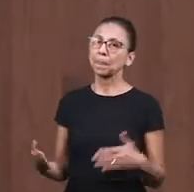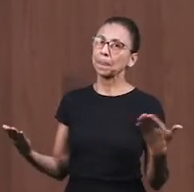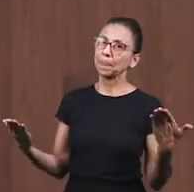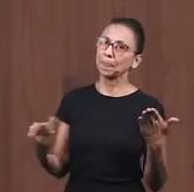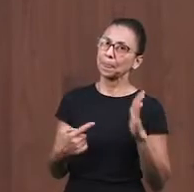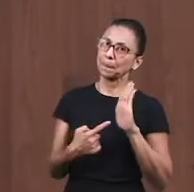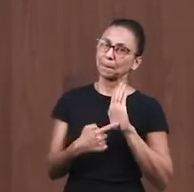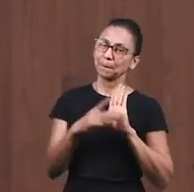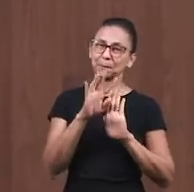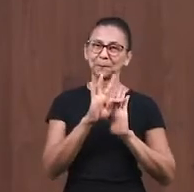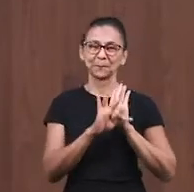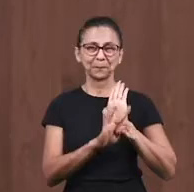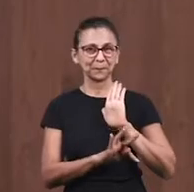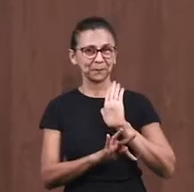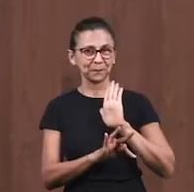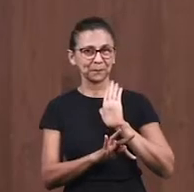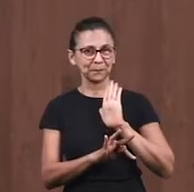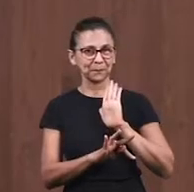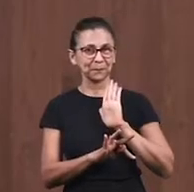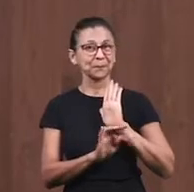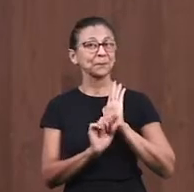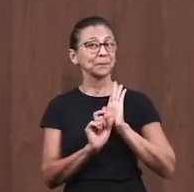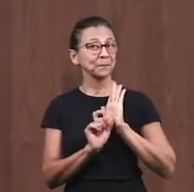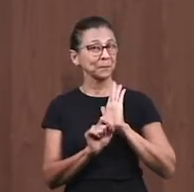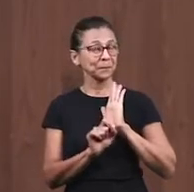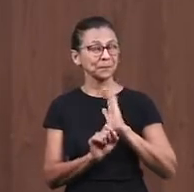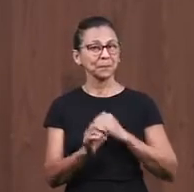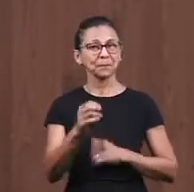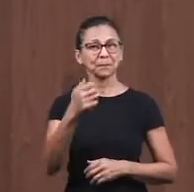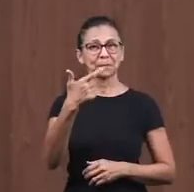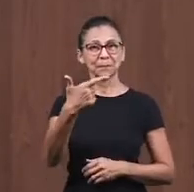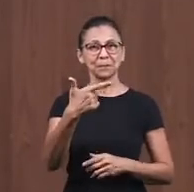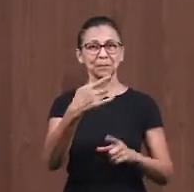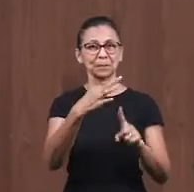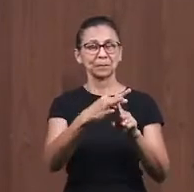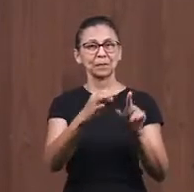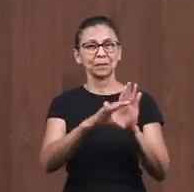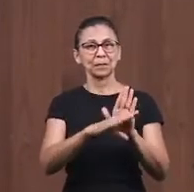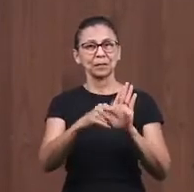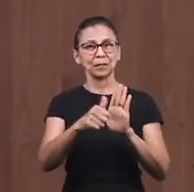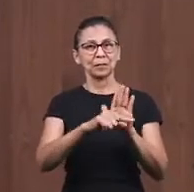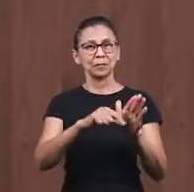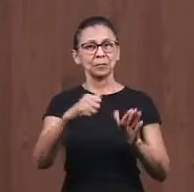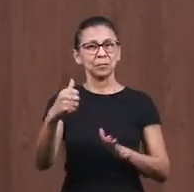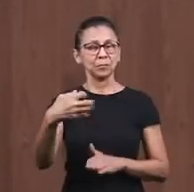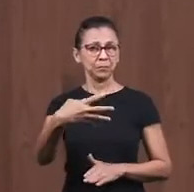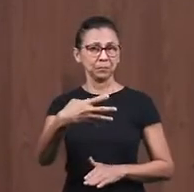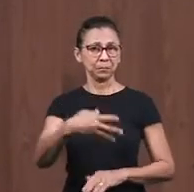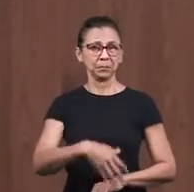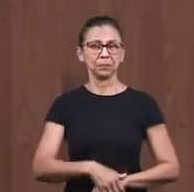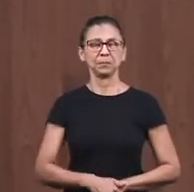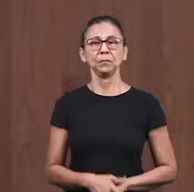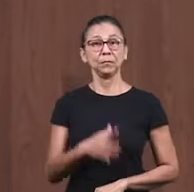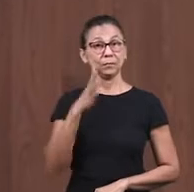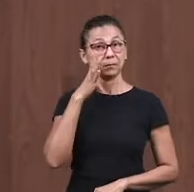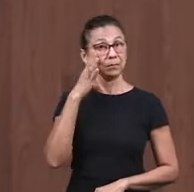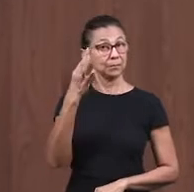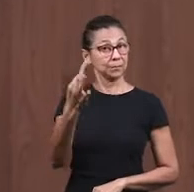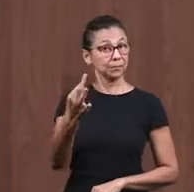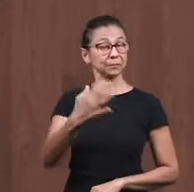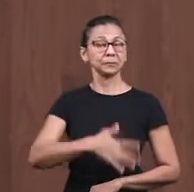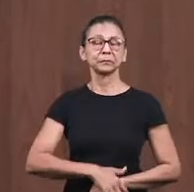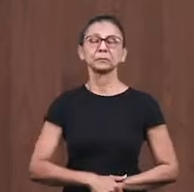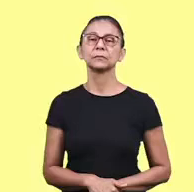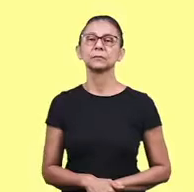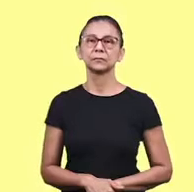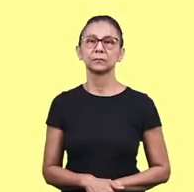Now I will show you the verse of the lesson that's in 2 Timothy chapter 1, verse 14. Pay